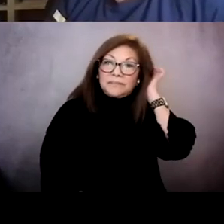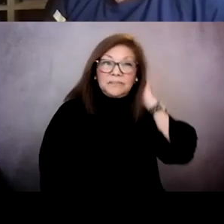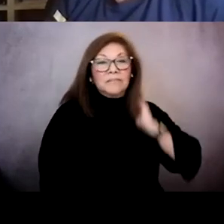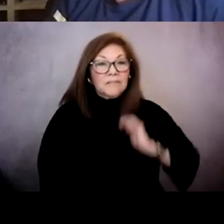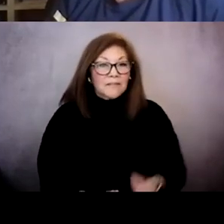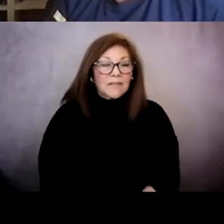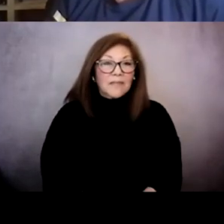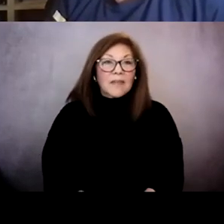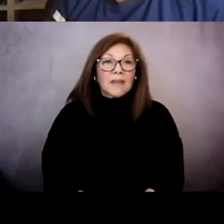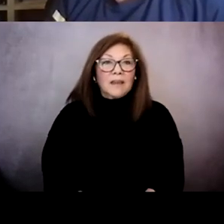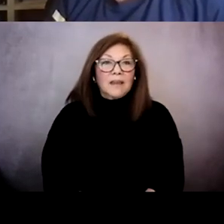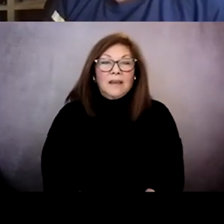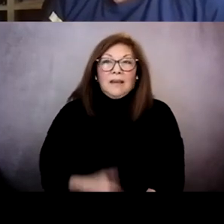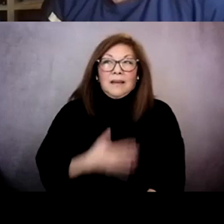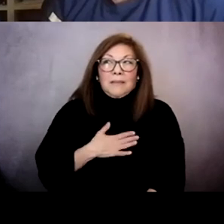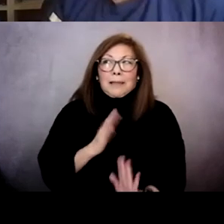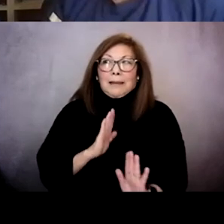God.